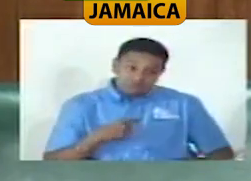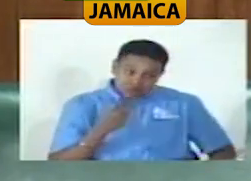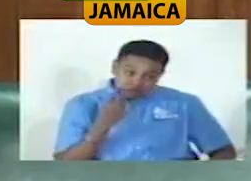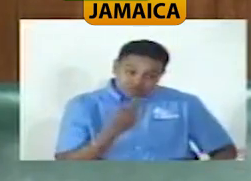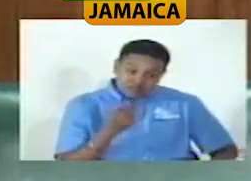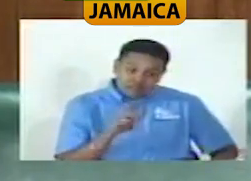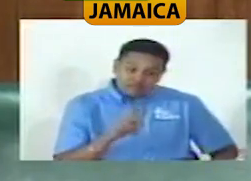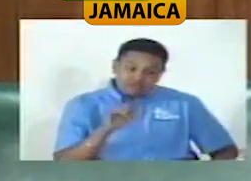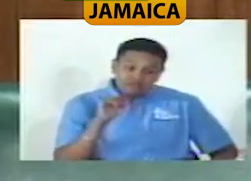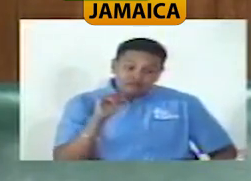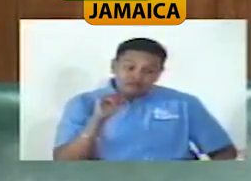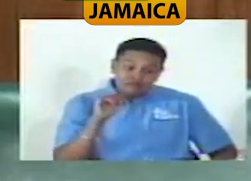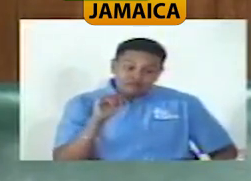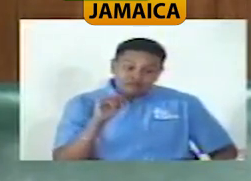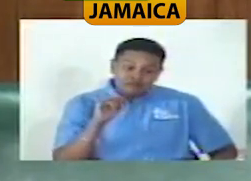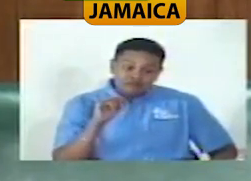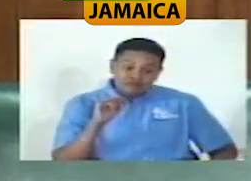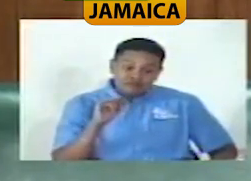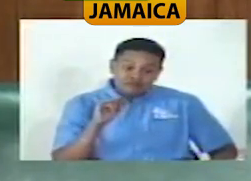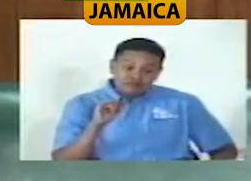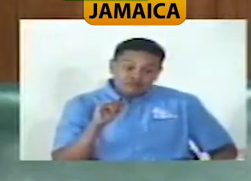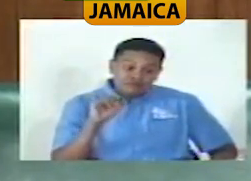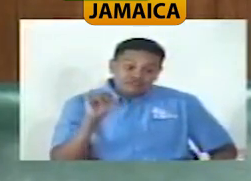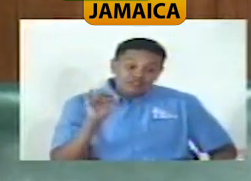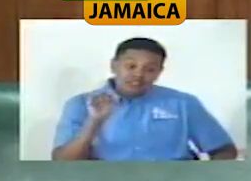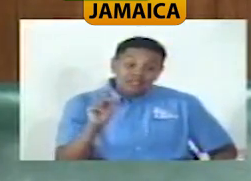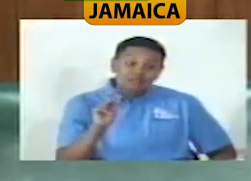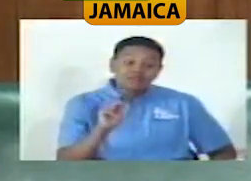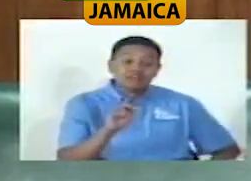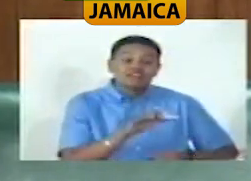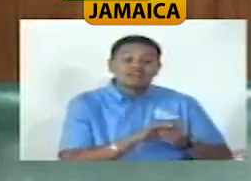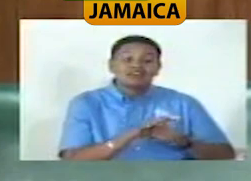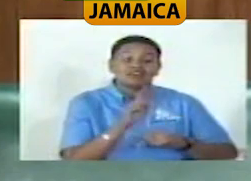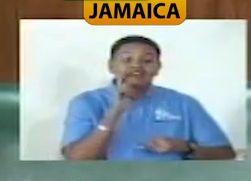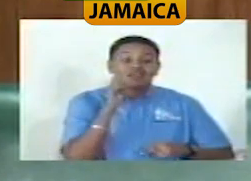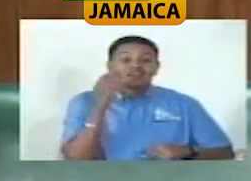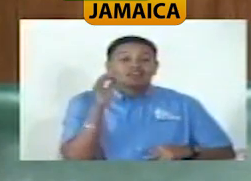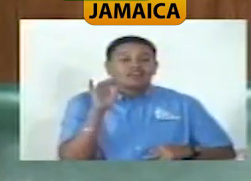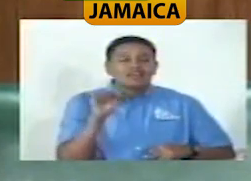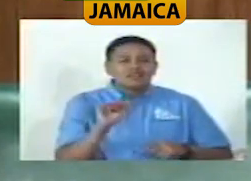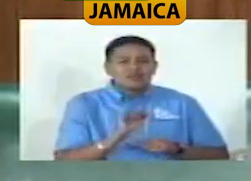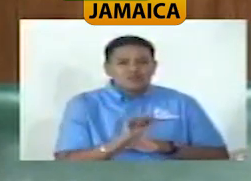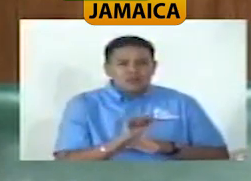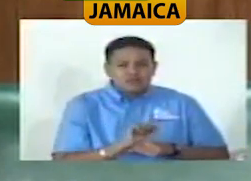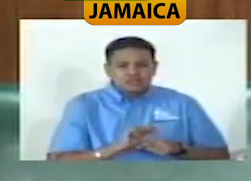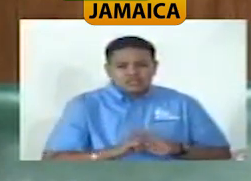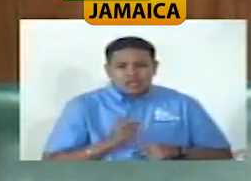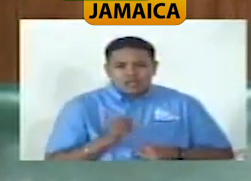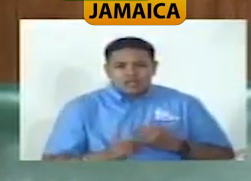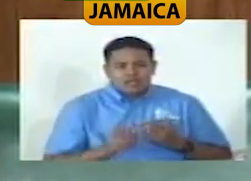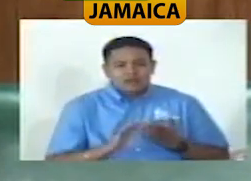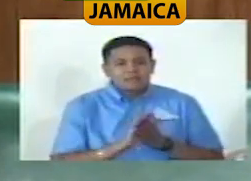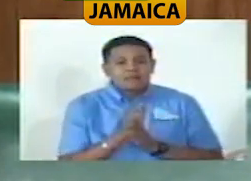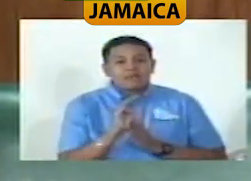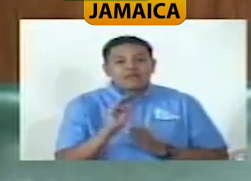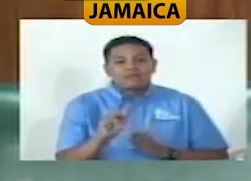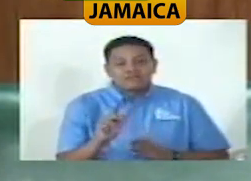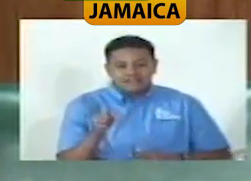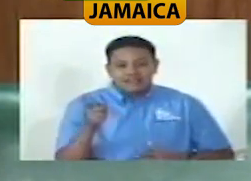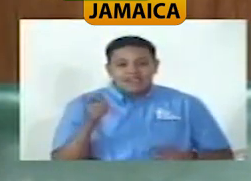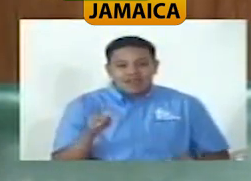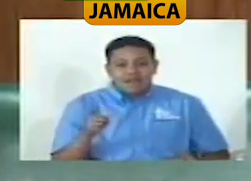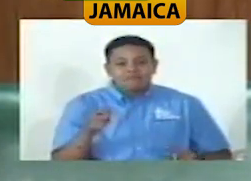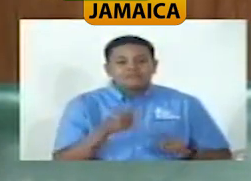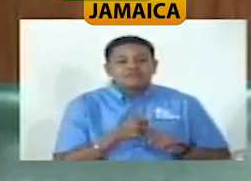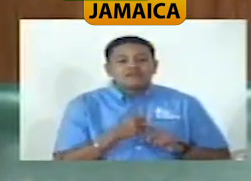A JLP juggernaut that we only saw in the 1980s. Was at work. She became MP